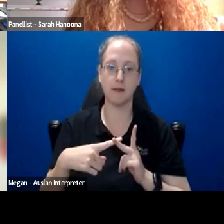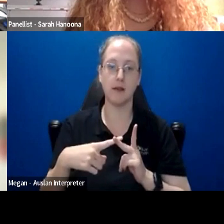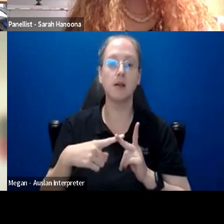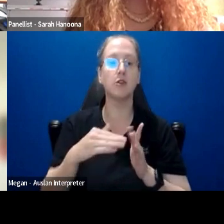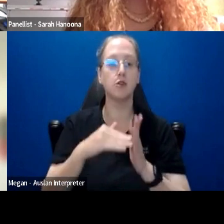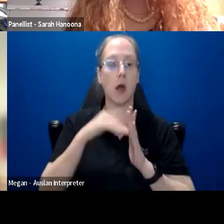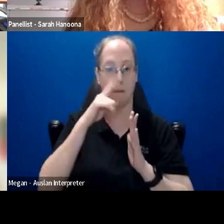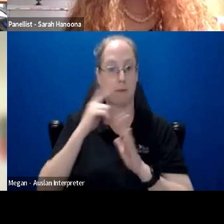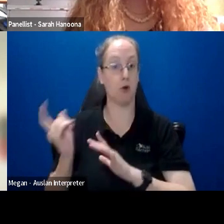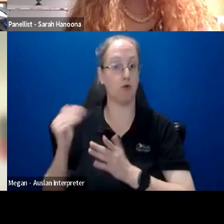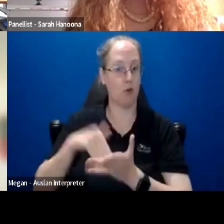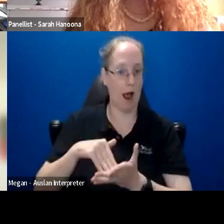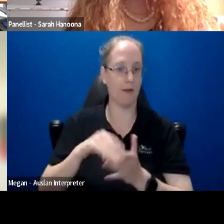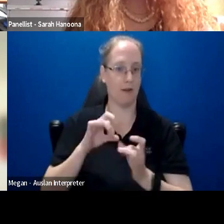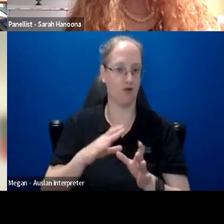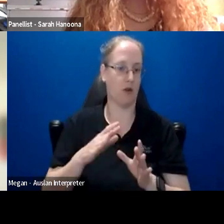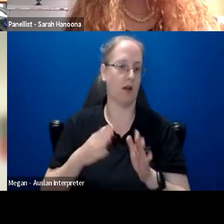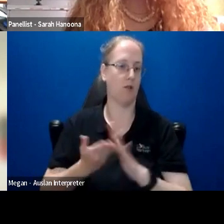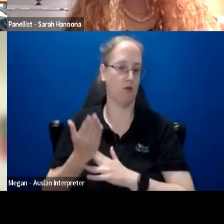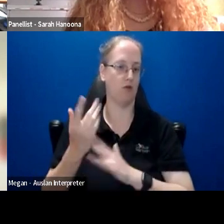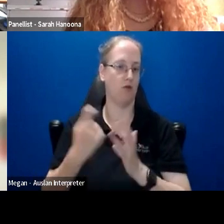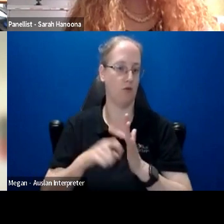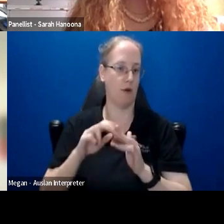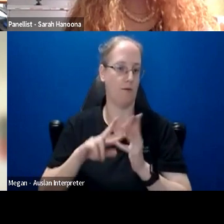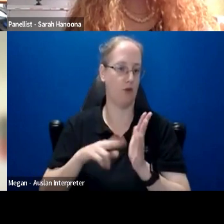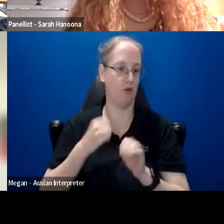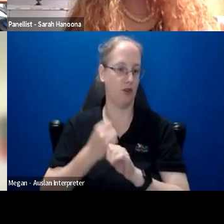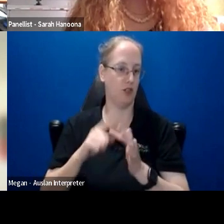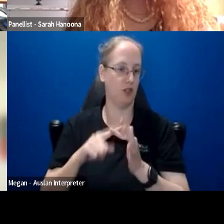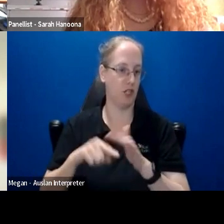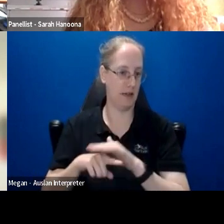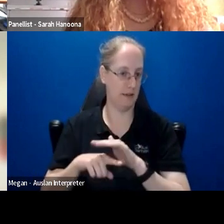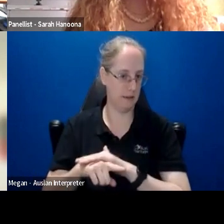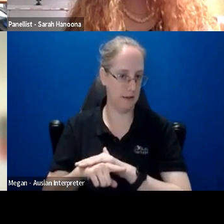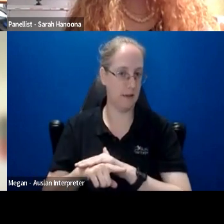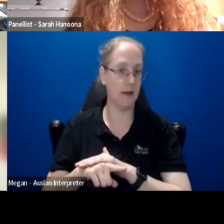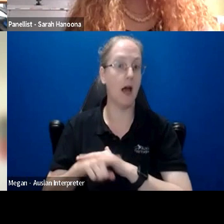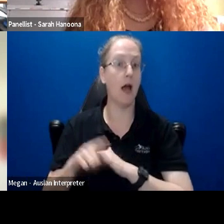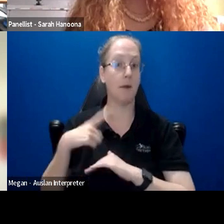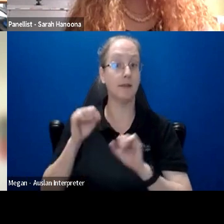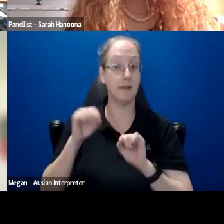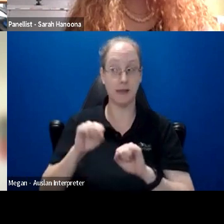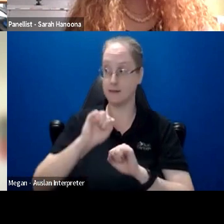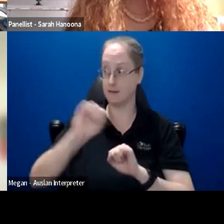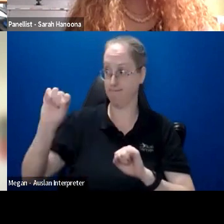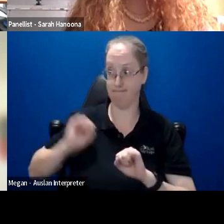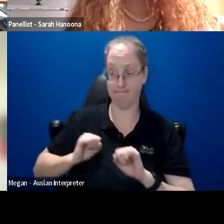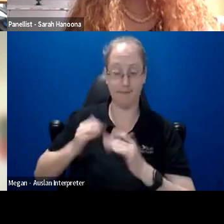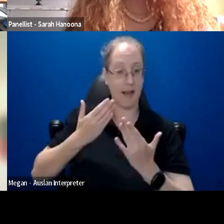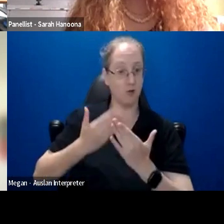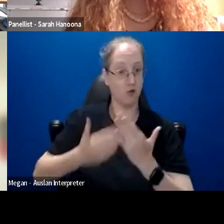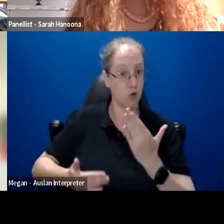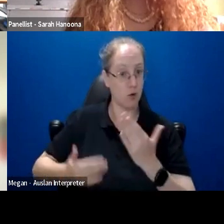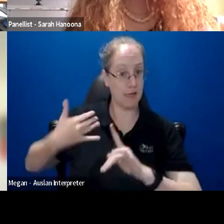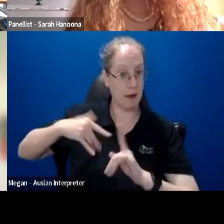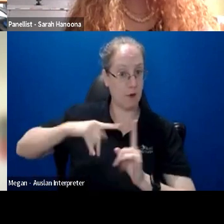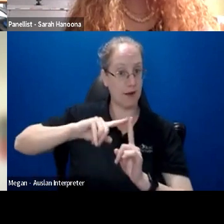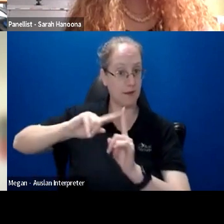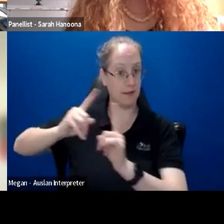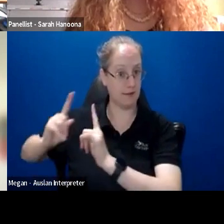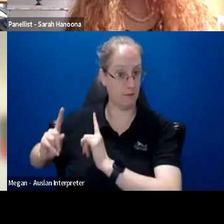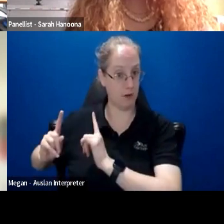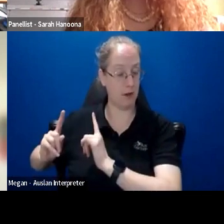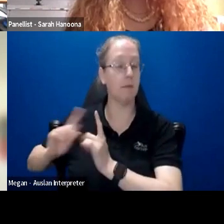come to Australia as a refugee, because even though we have different stories, I feel like we're coming to